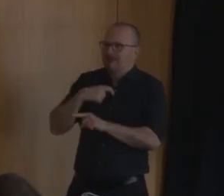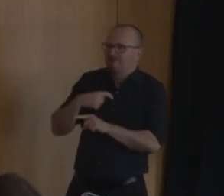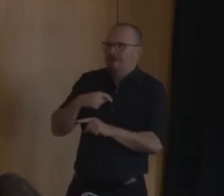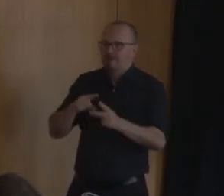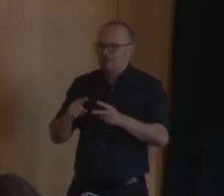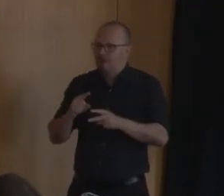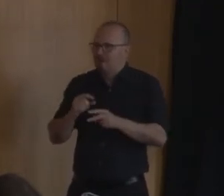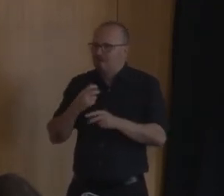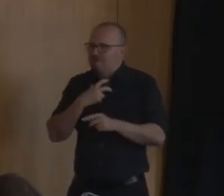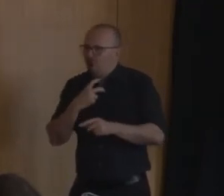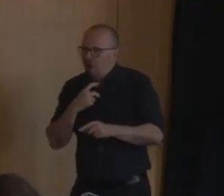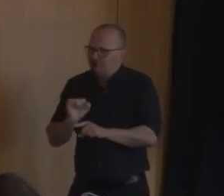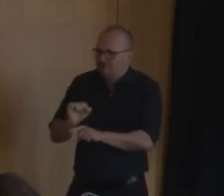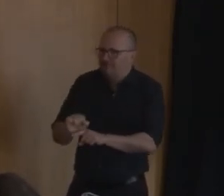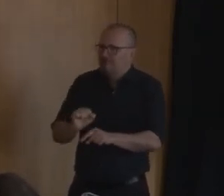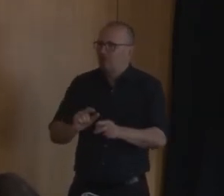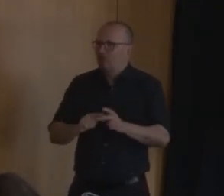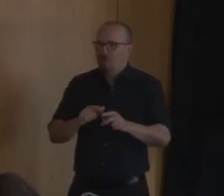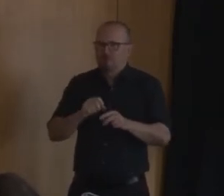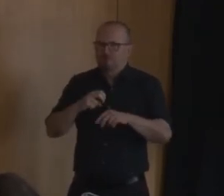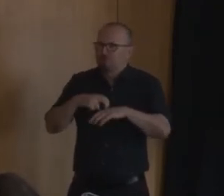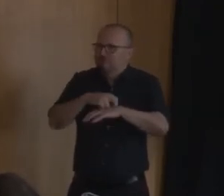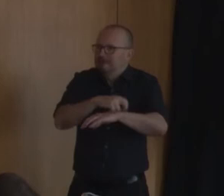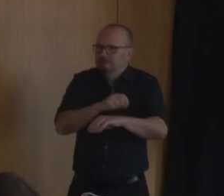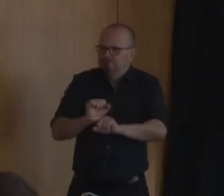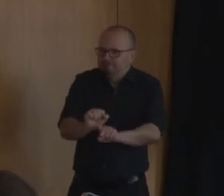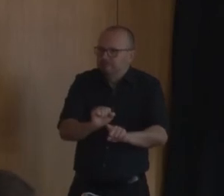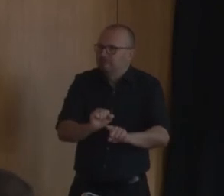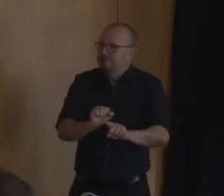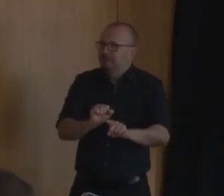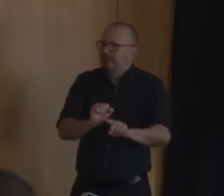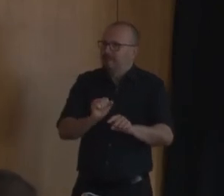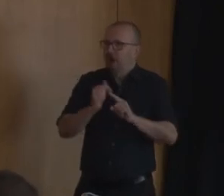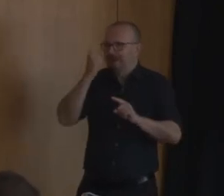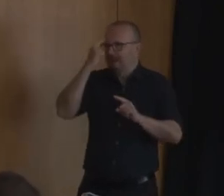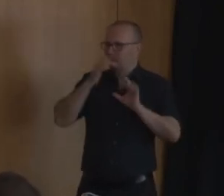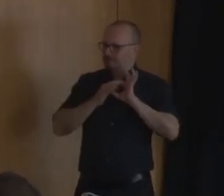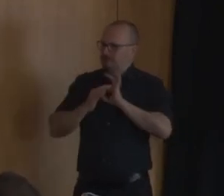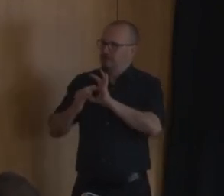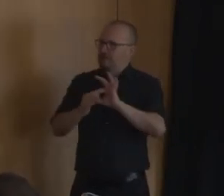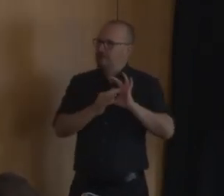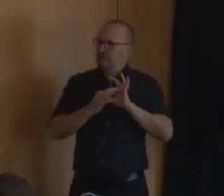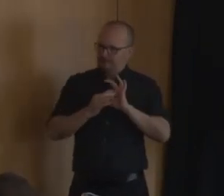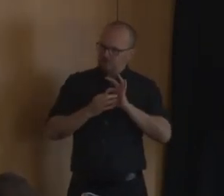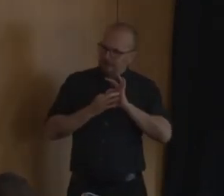about supporting this idea of whanaungatanga, the idea that we are connected to the natural world. We really feel that.